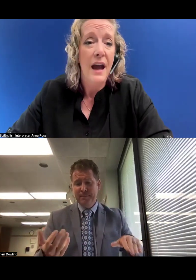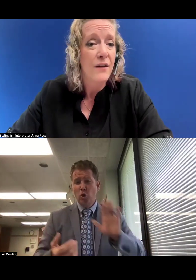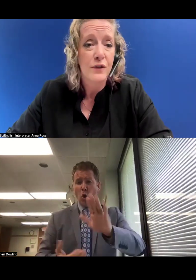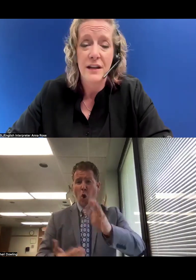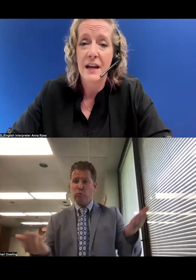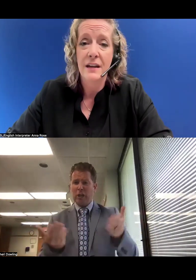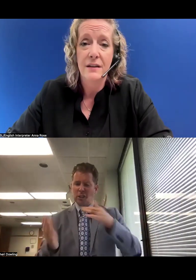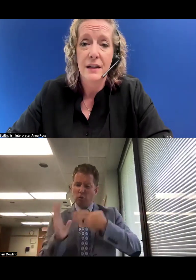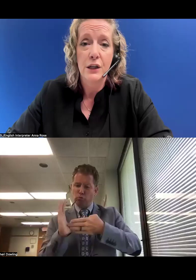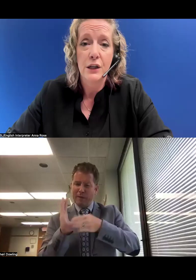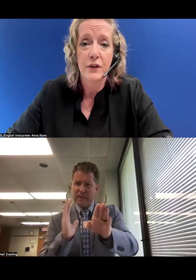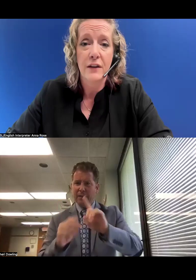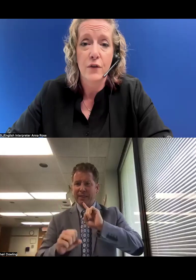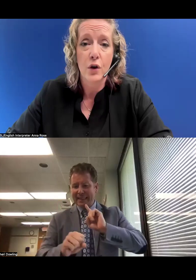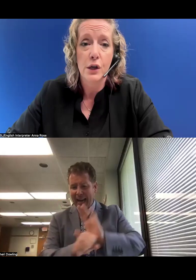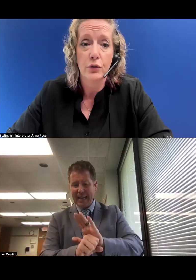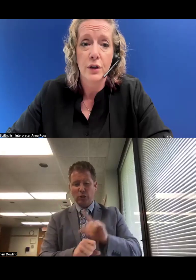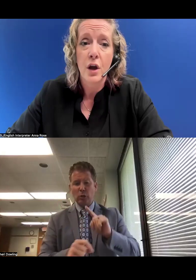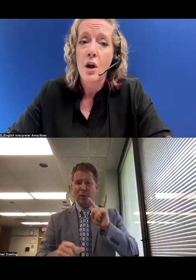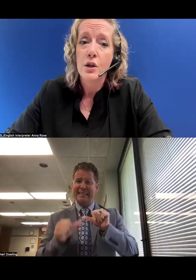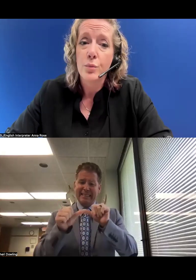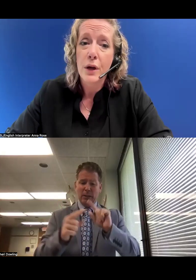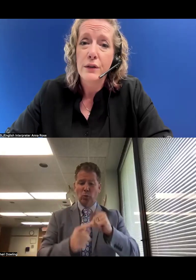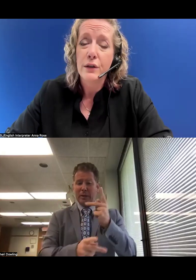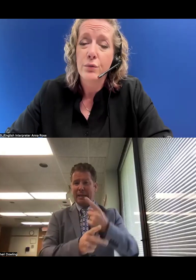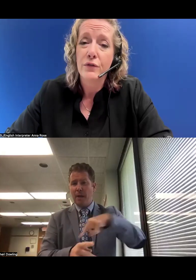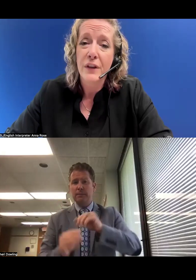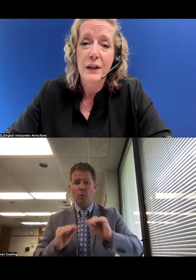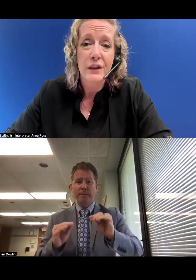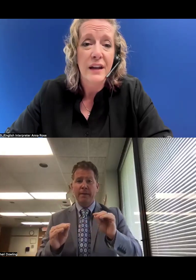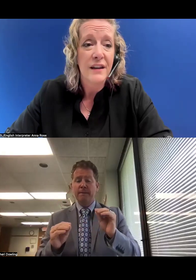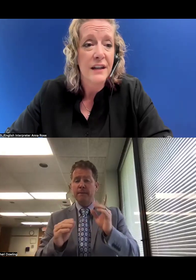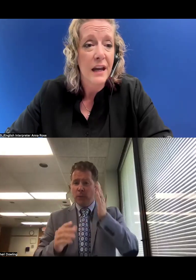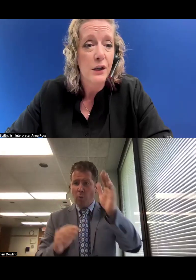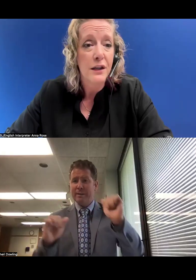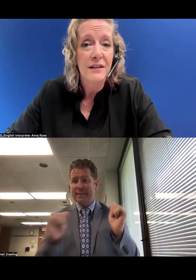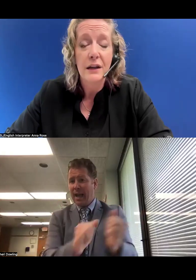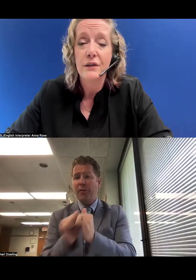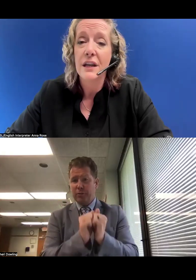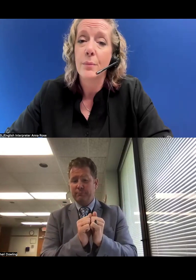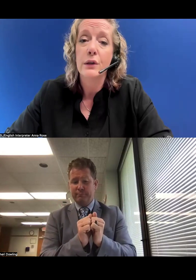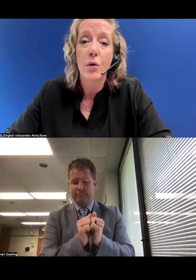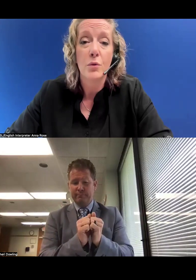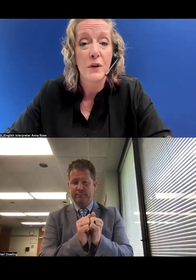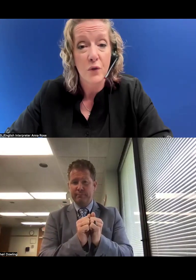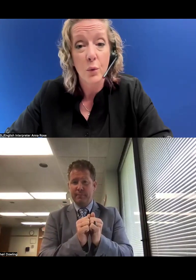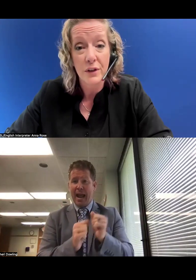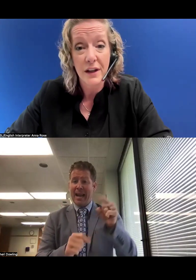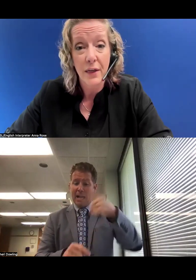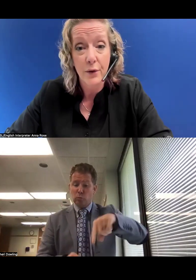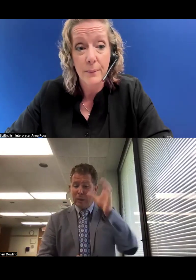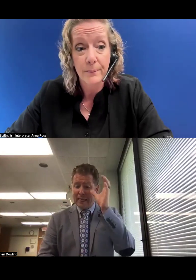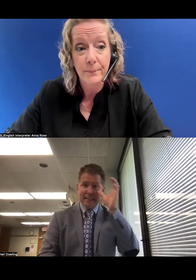okay, every day, each and every day for our children. Your presence reflects that dedication it takes to keep us all moving